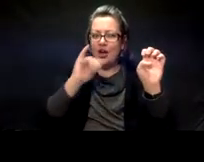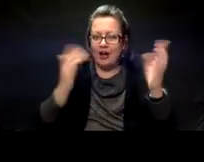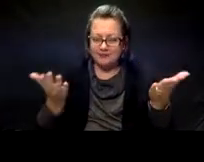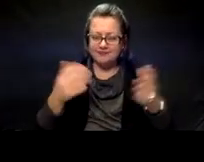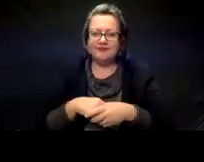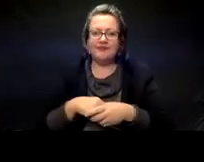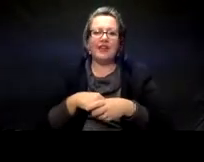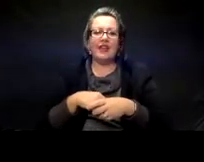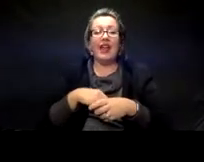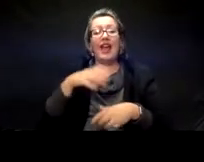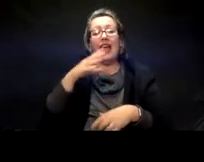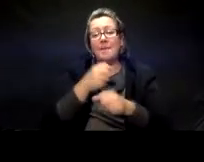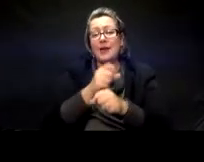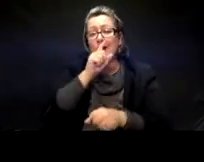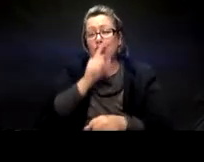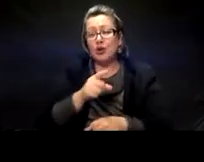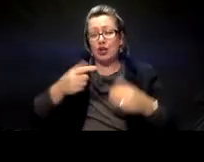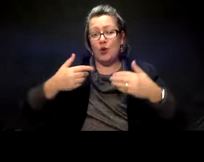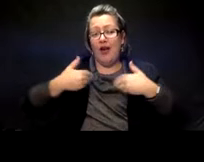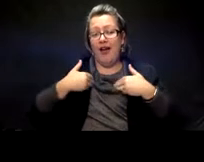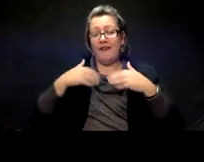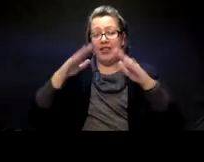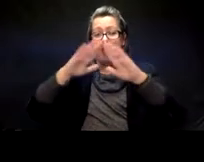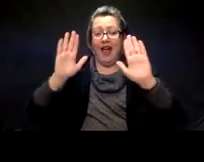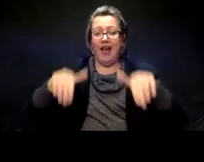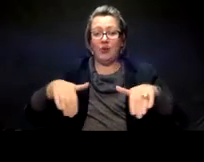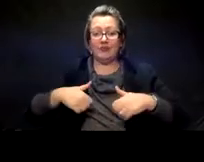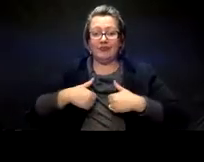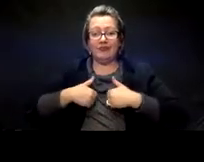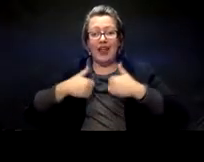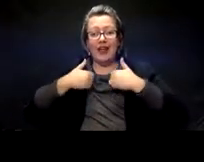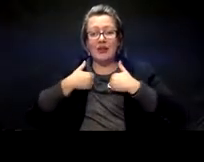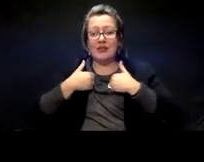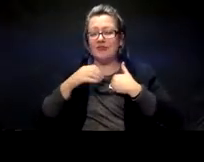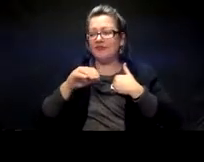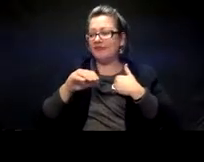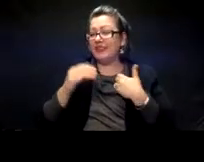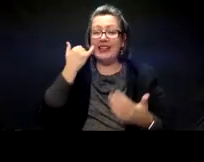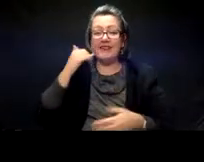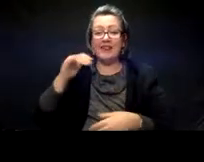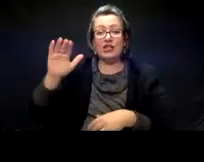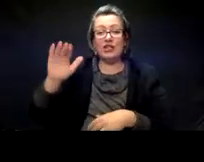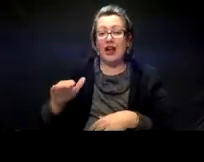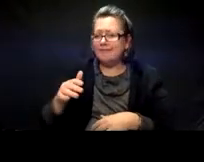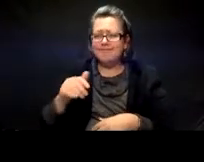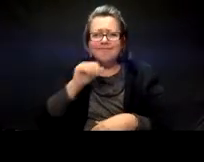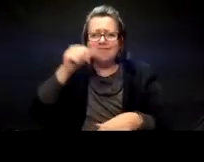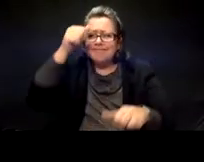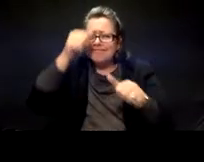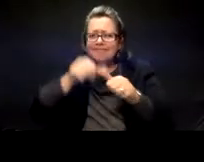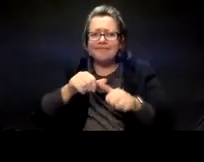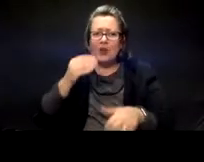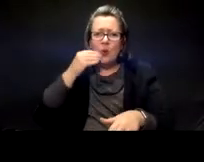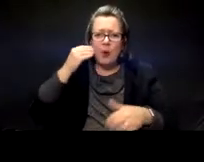And of course, the child would have to be able to type what's happening, what the emergency is, and have to know the